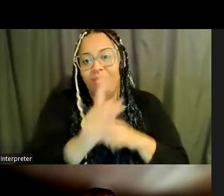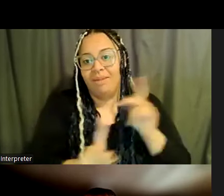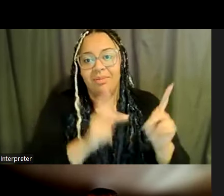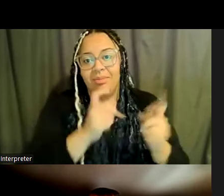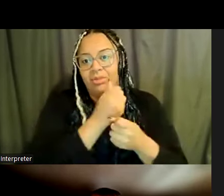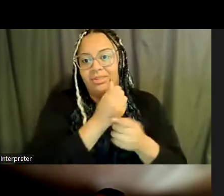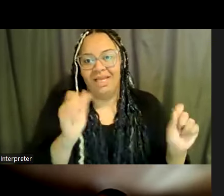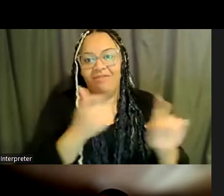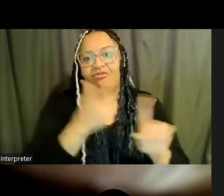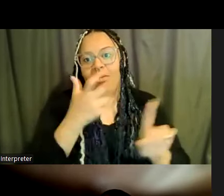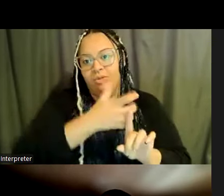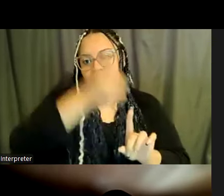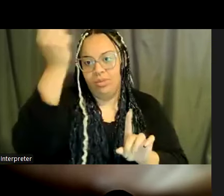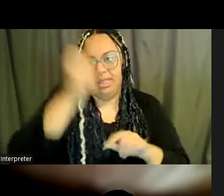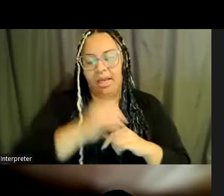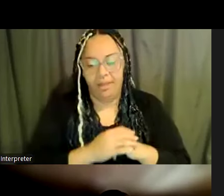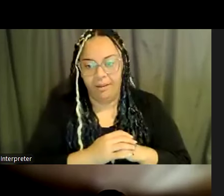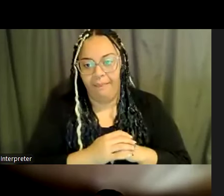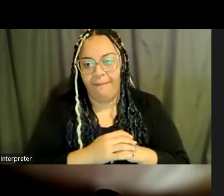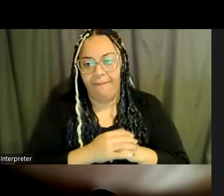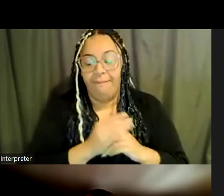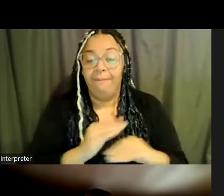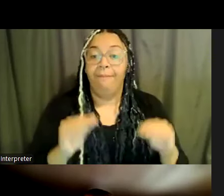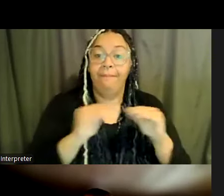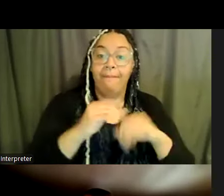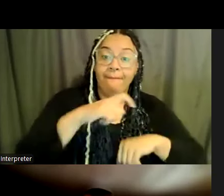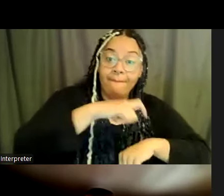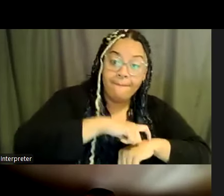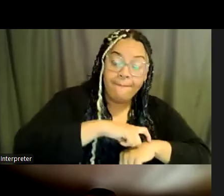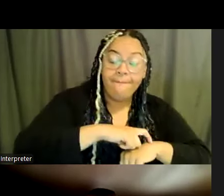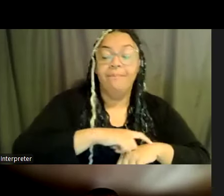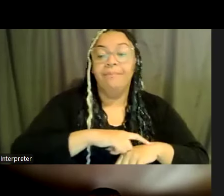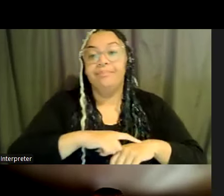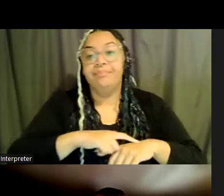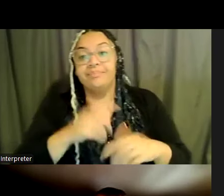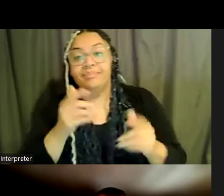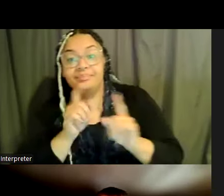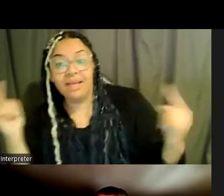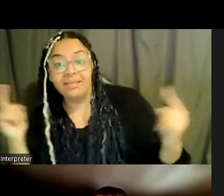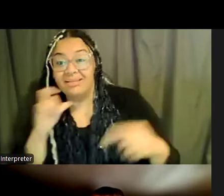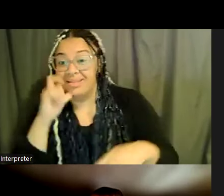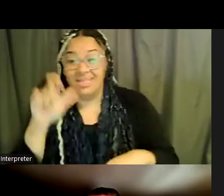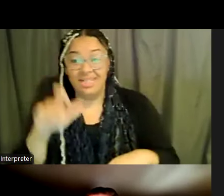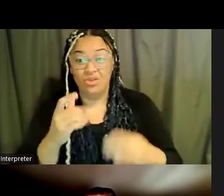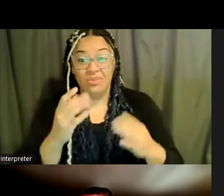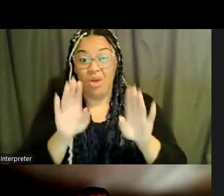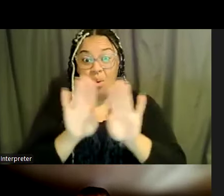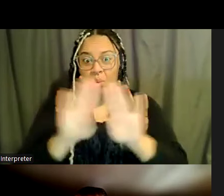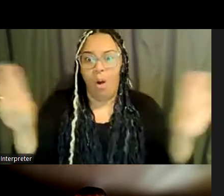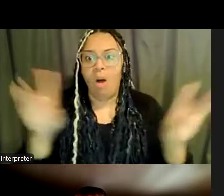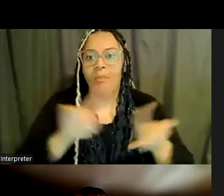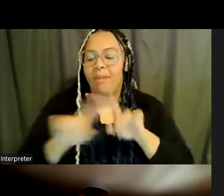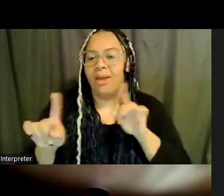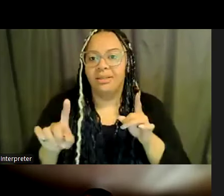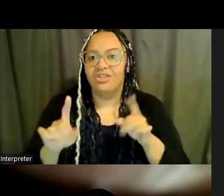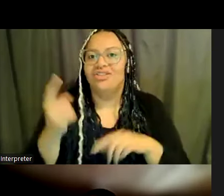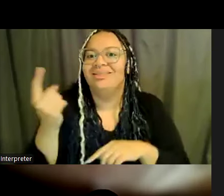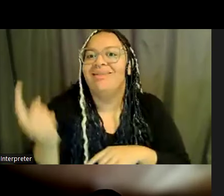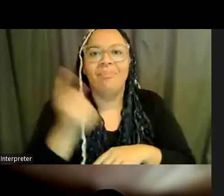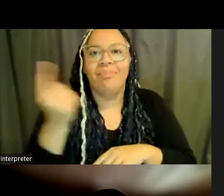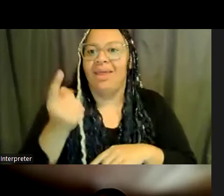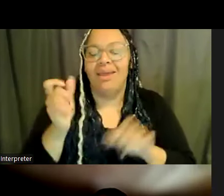suicide. The more time and space, the more speed bumps. It doesn't even need to be a wall. Sometimes a speed bump is going to be effective enough.